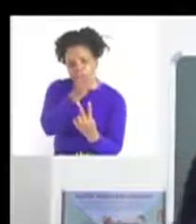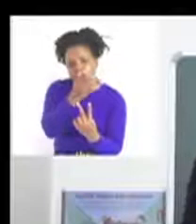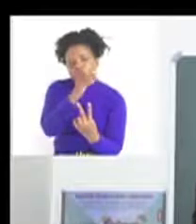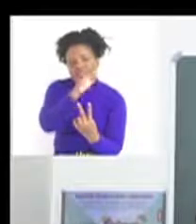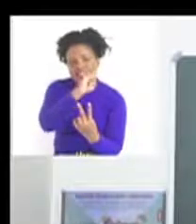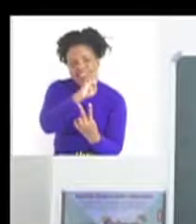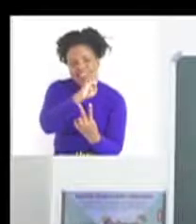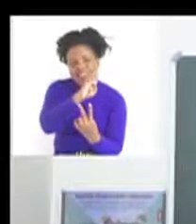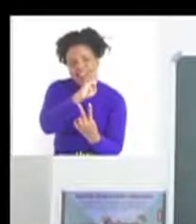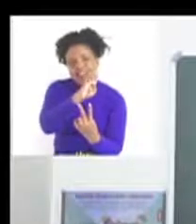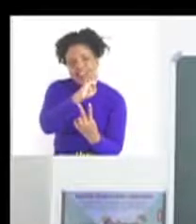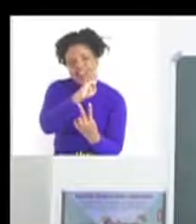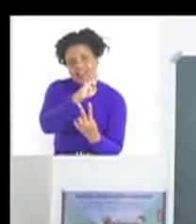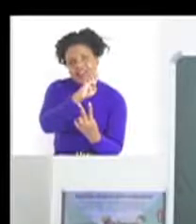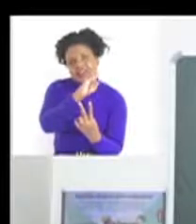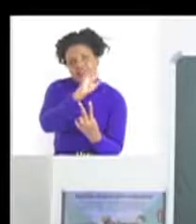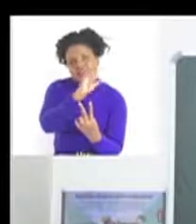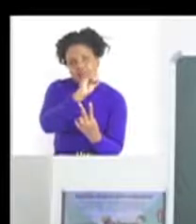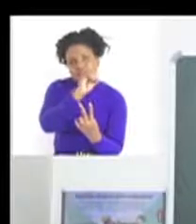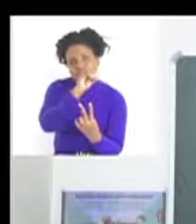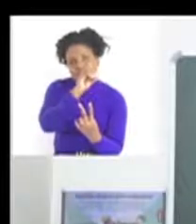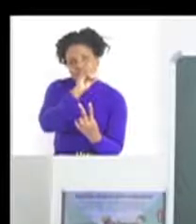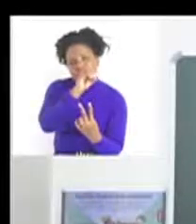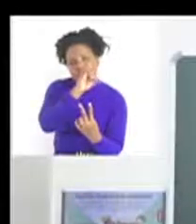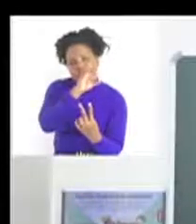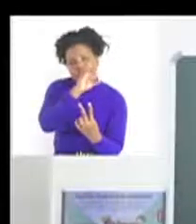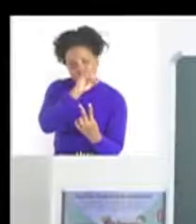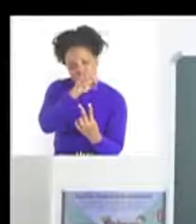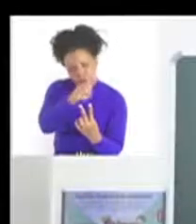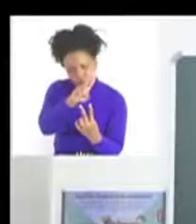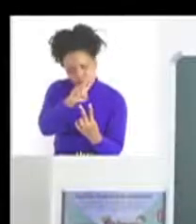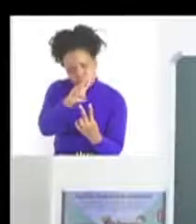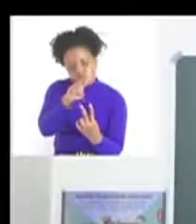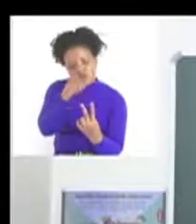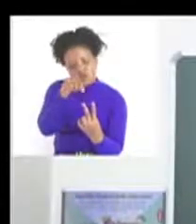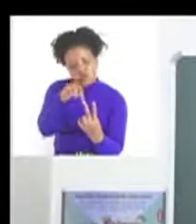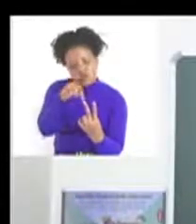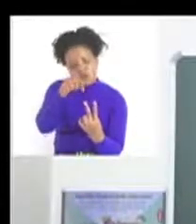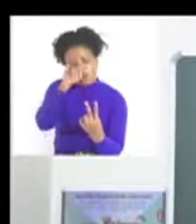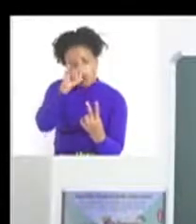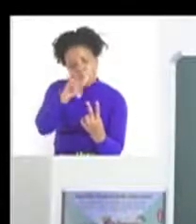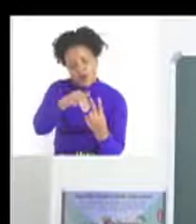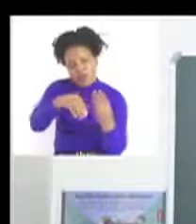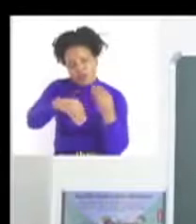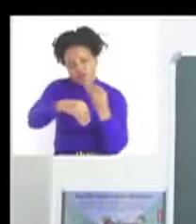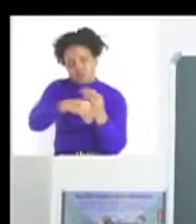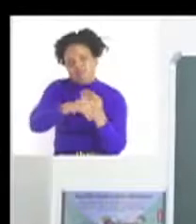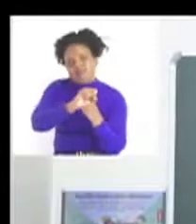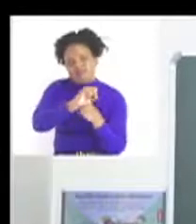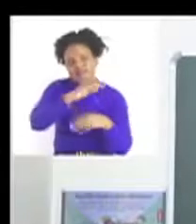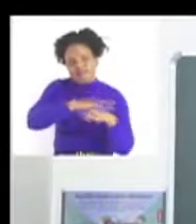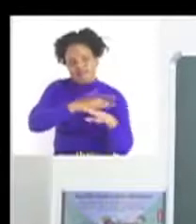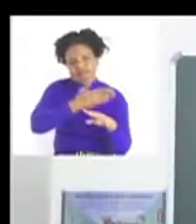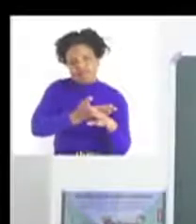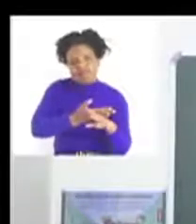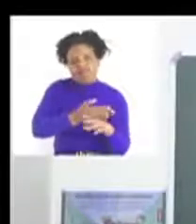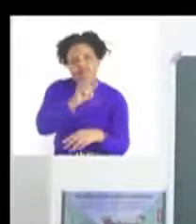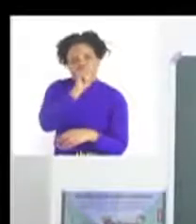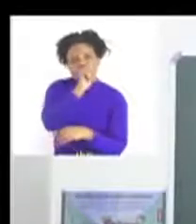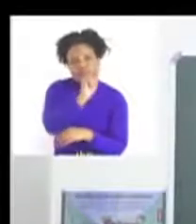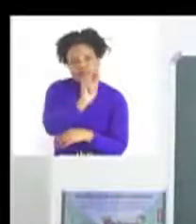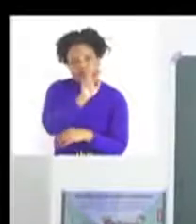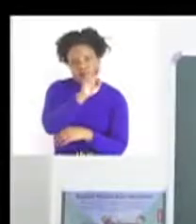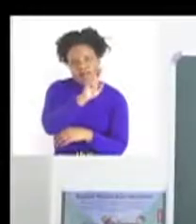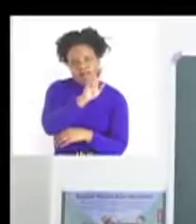make it plural. You have tray, so it becomes trays. The